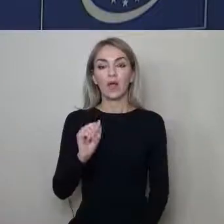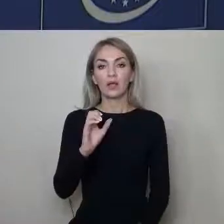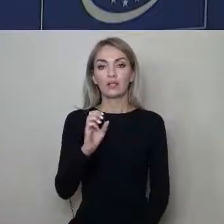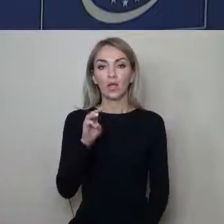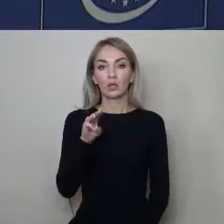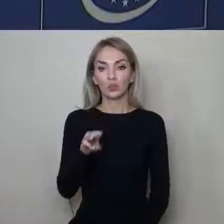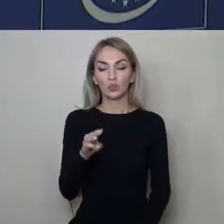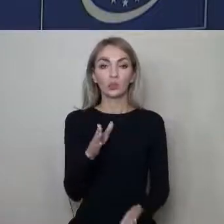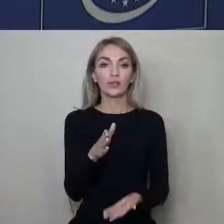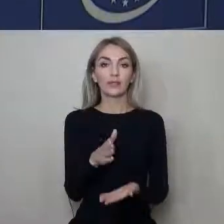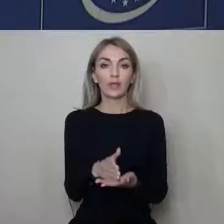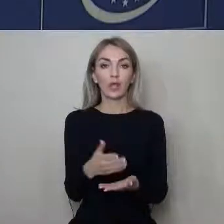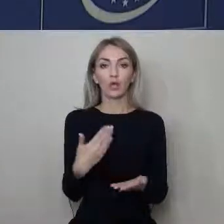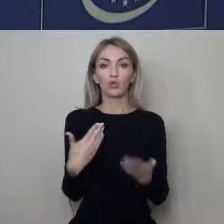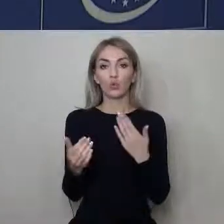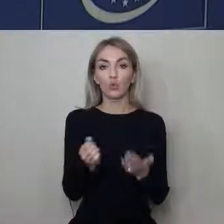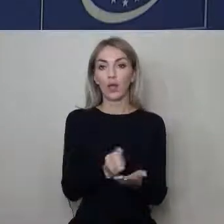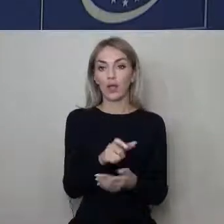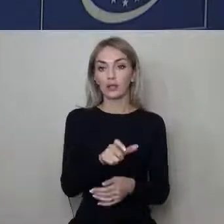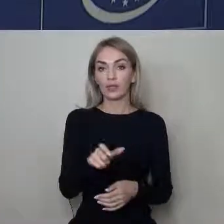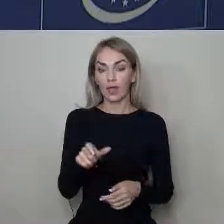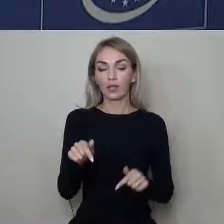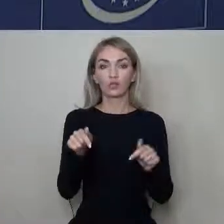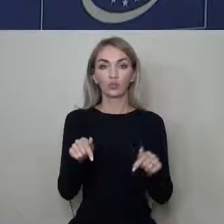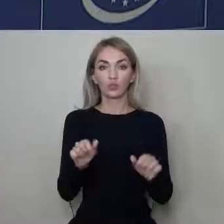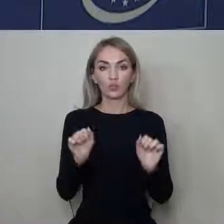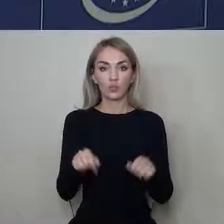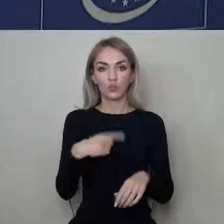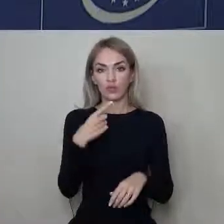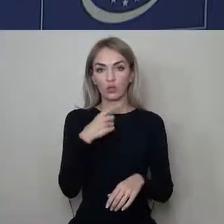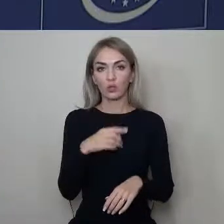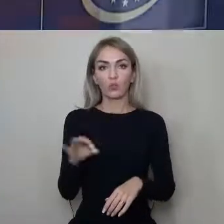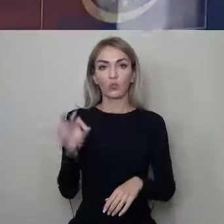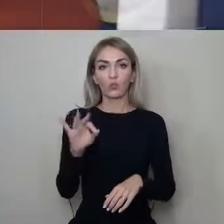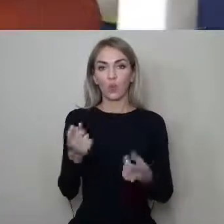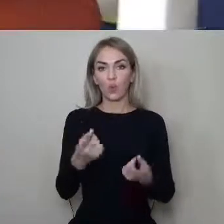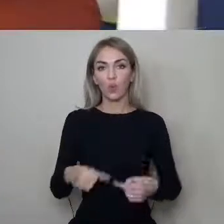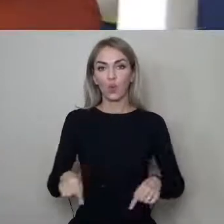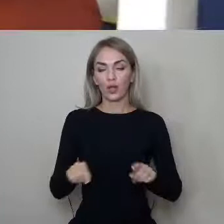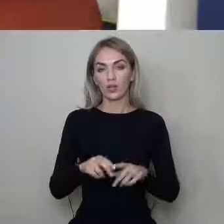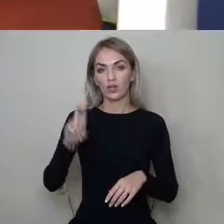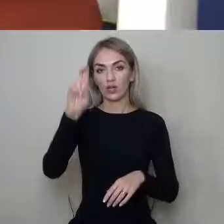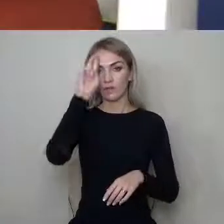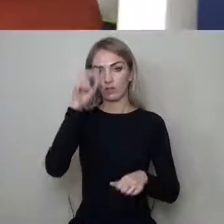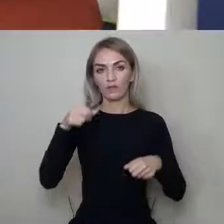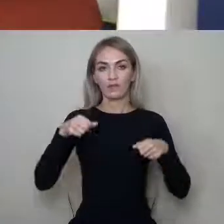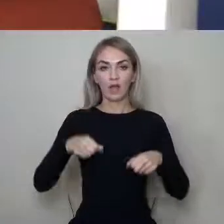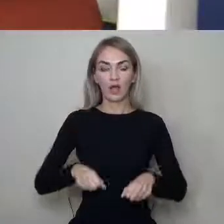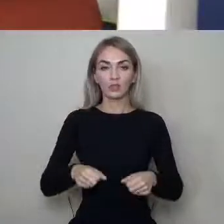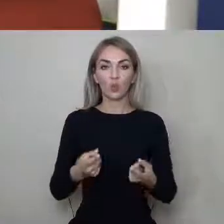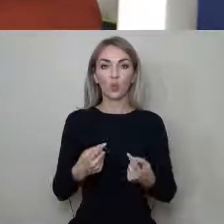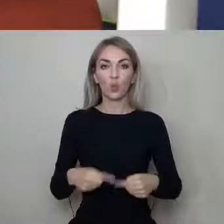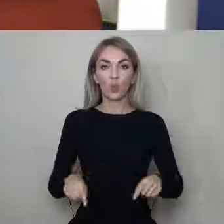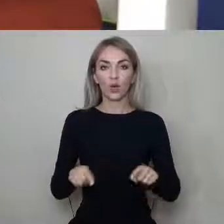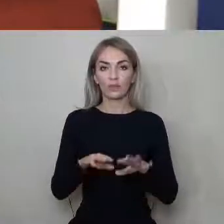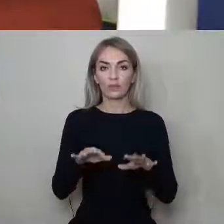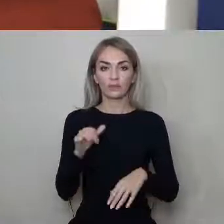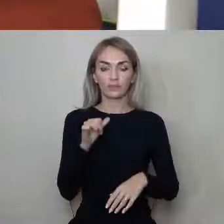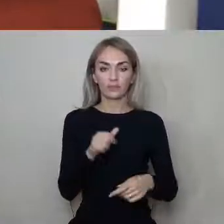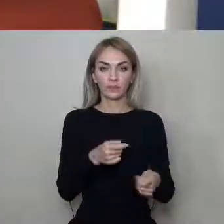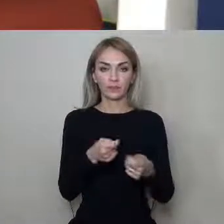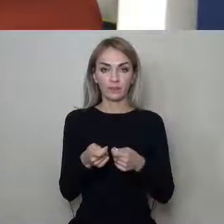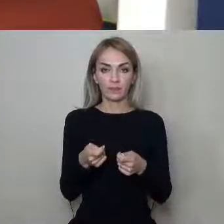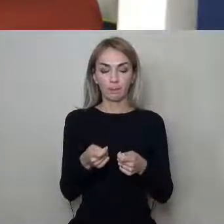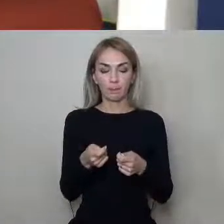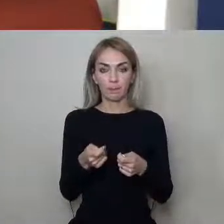is the article with respect to candidates, then you can talk about public authorities and self-governments as well. So in other